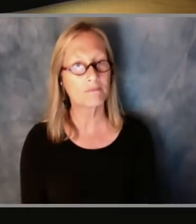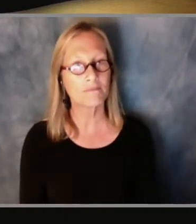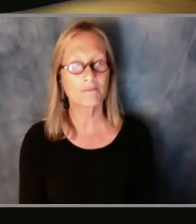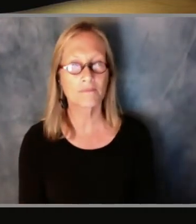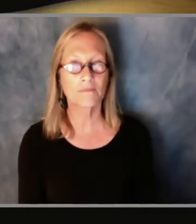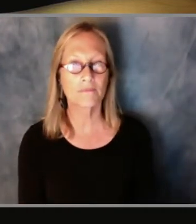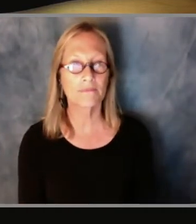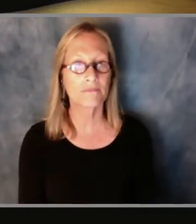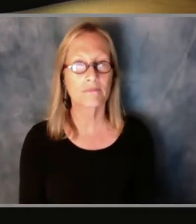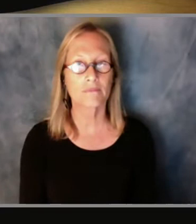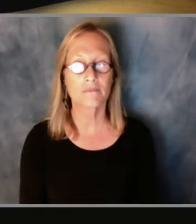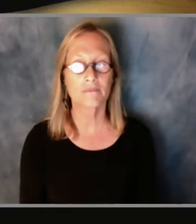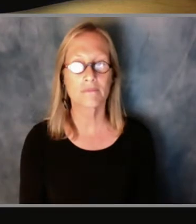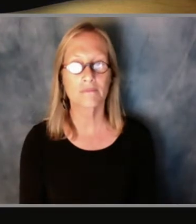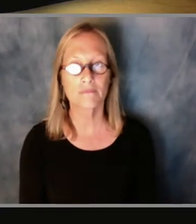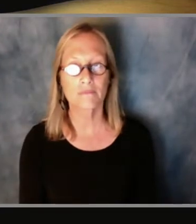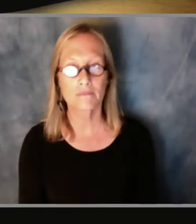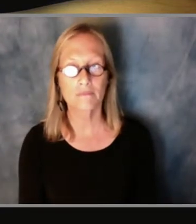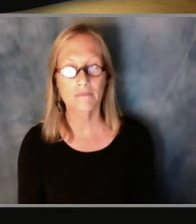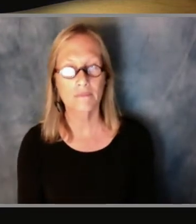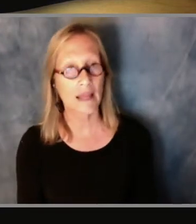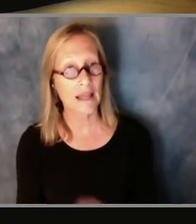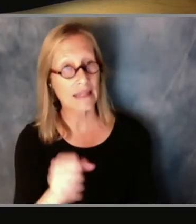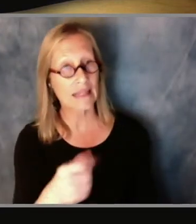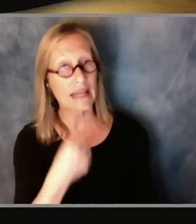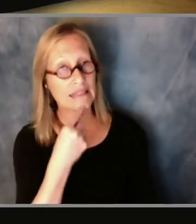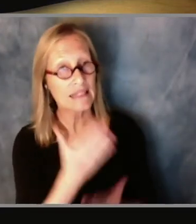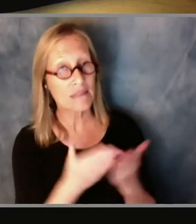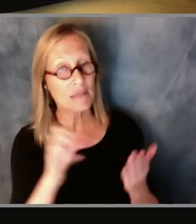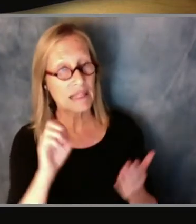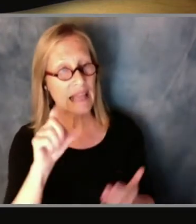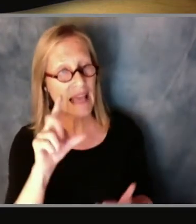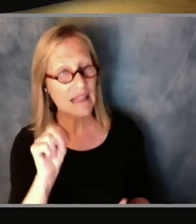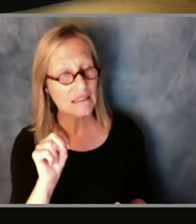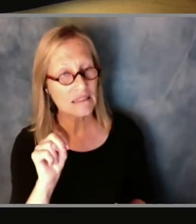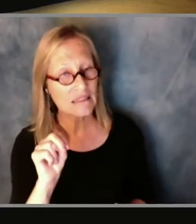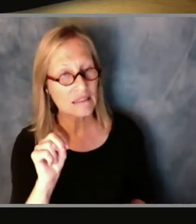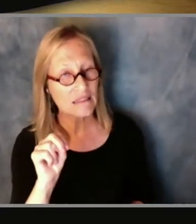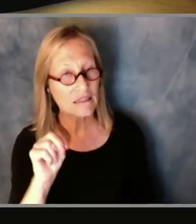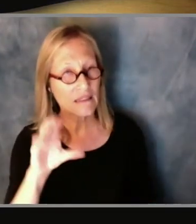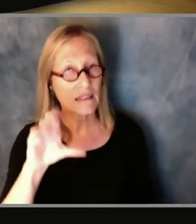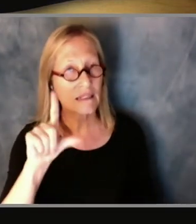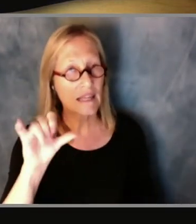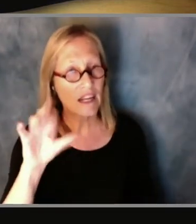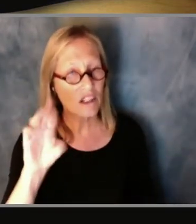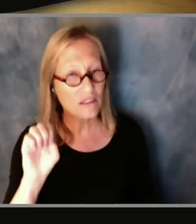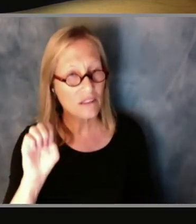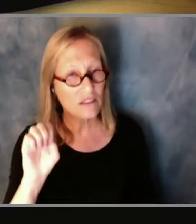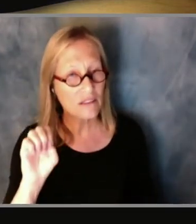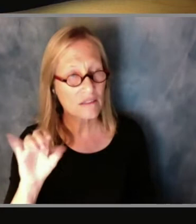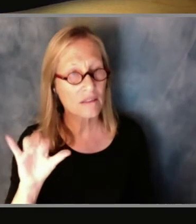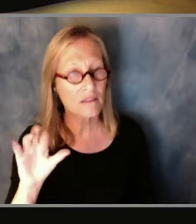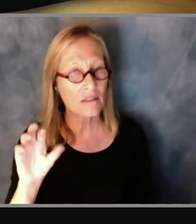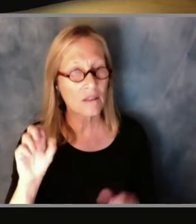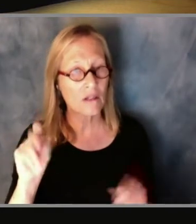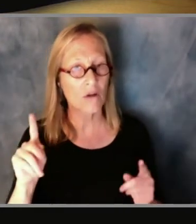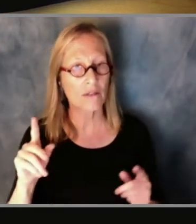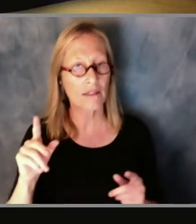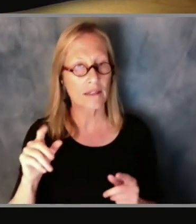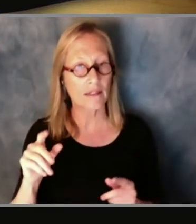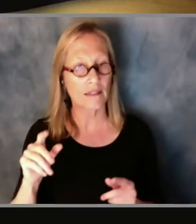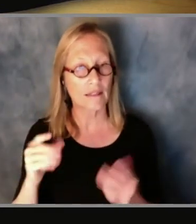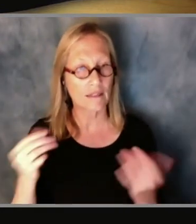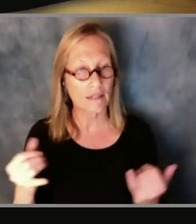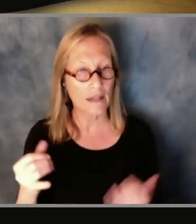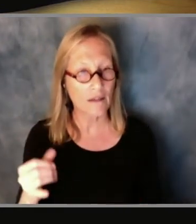Can I say something, Ellen? Sorry, let's sorry. go to Carol Lee Kamekona.